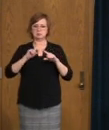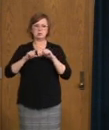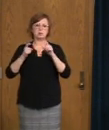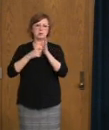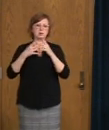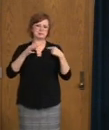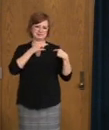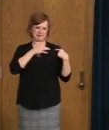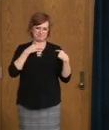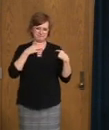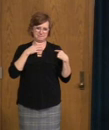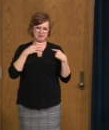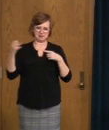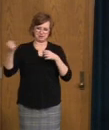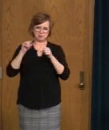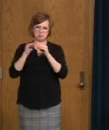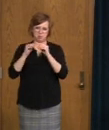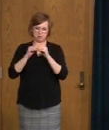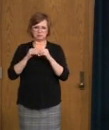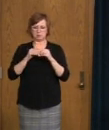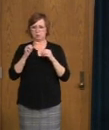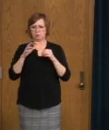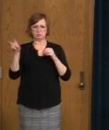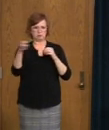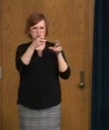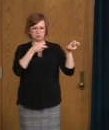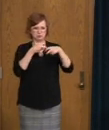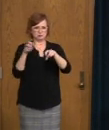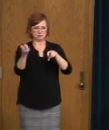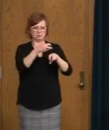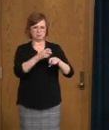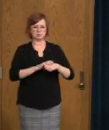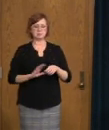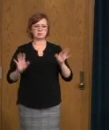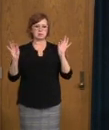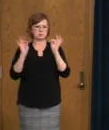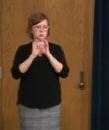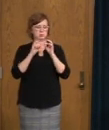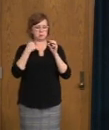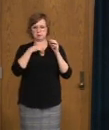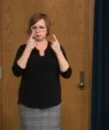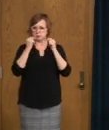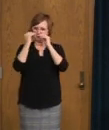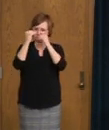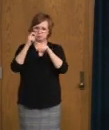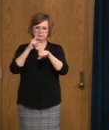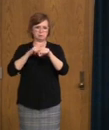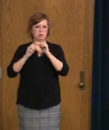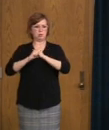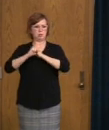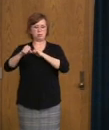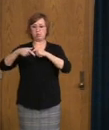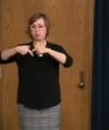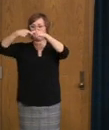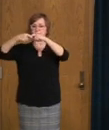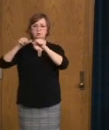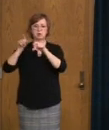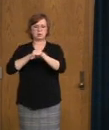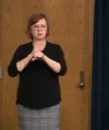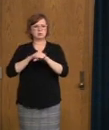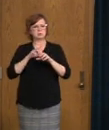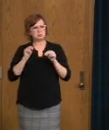localized, time-limited, and targeted as possible, this is still an essential part of the surge plan. It's still necessary for us to save lives and protect our healthcare